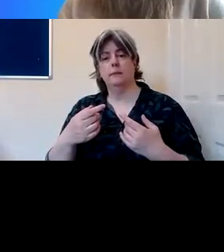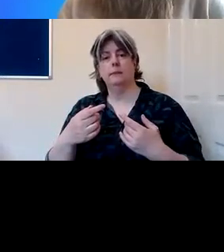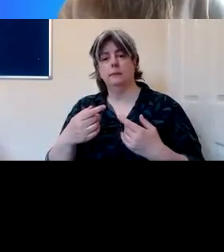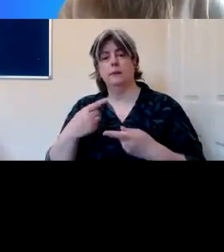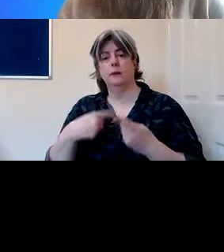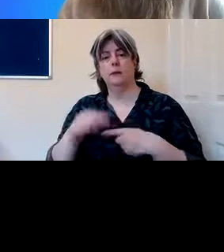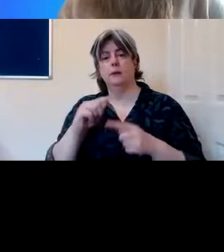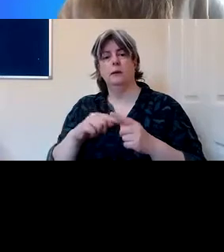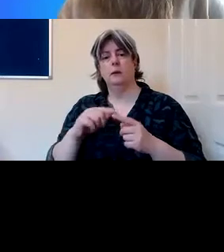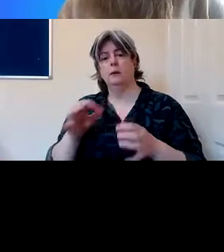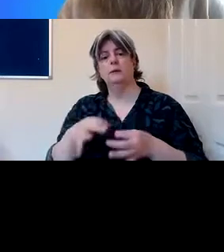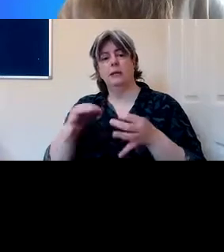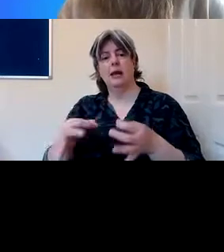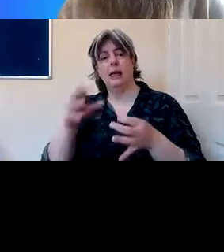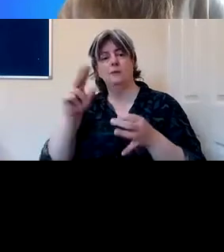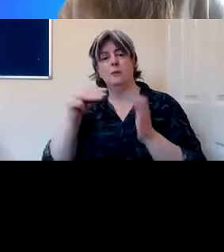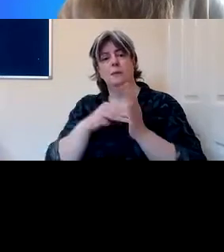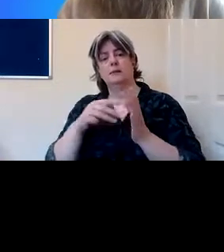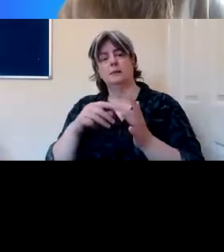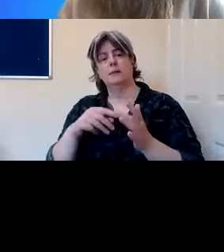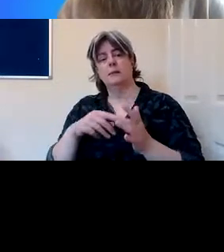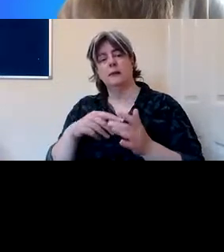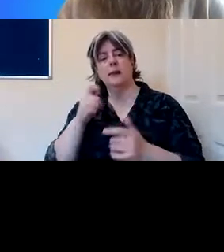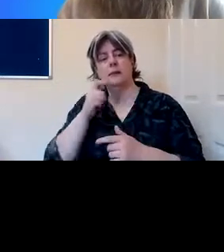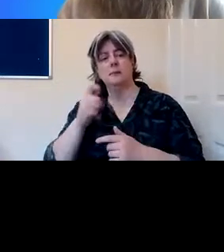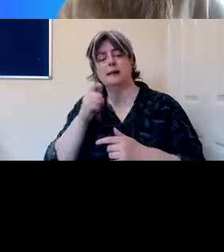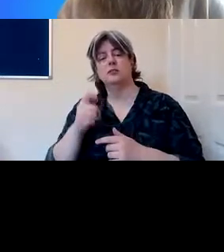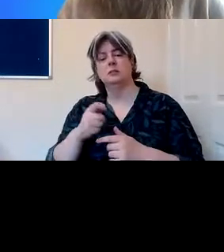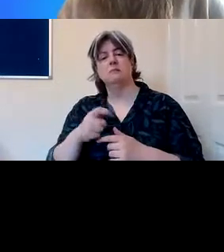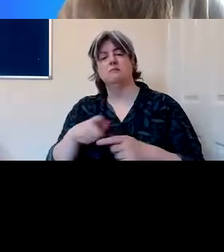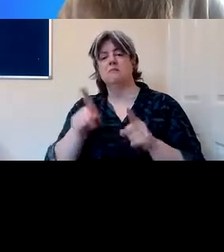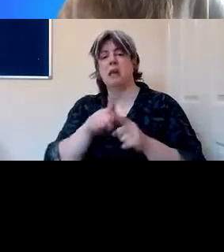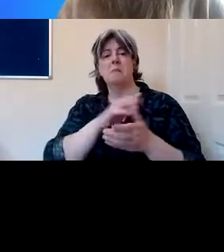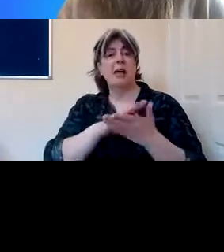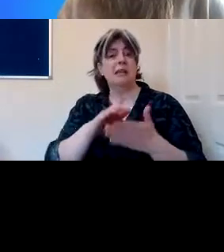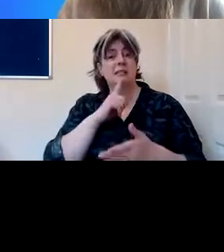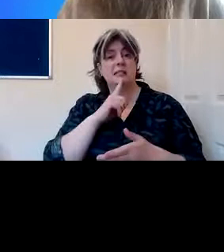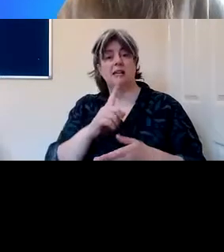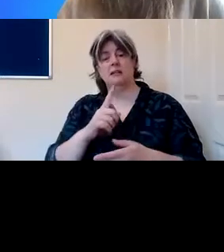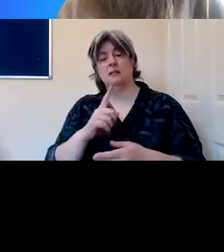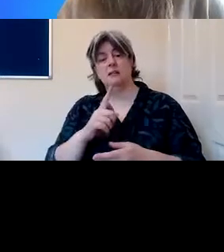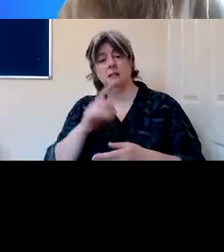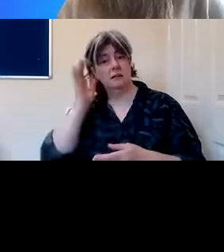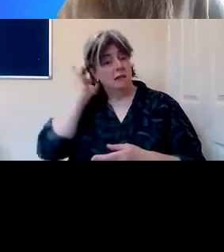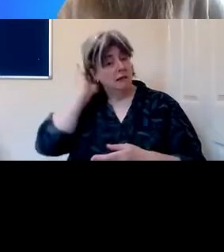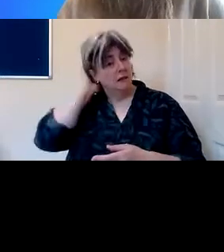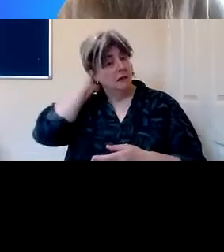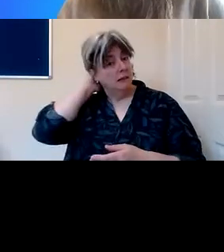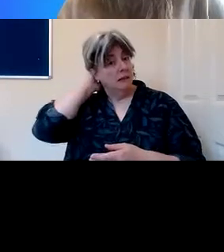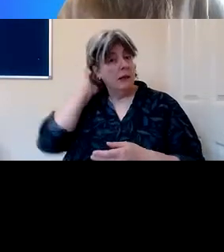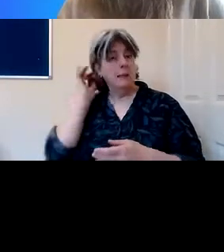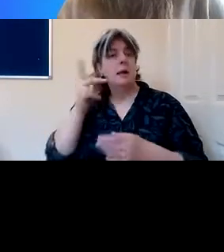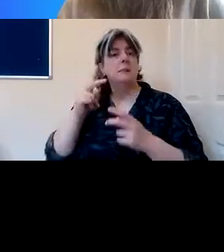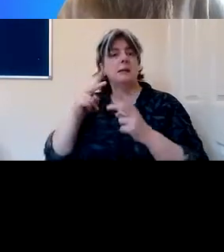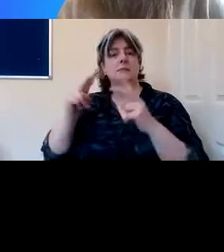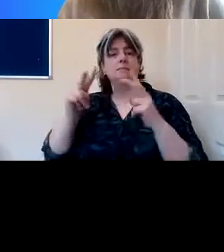delaying for 12 months the ESN inspections. And again, like Helen said, it's about perhaps looking at ESN itself as well, about